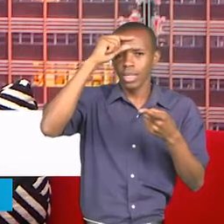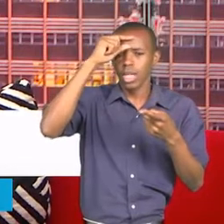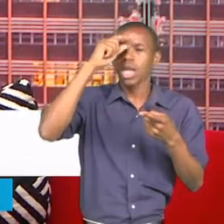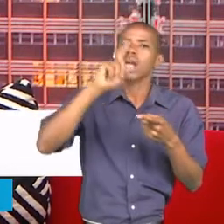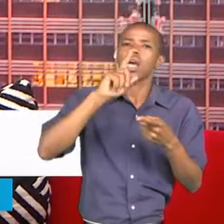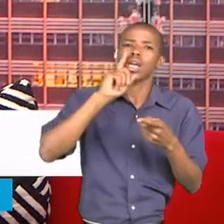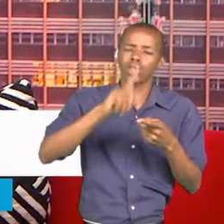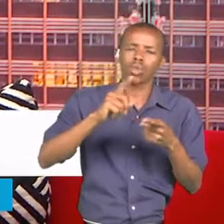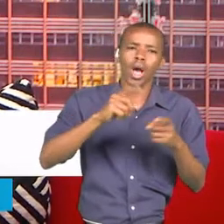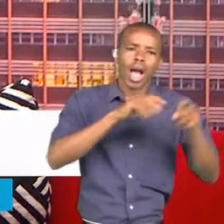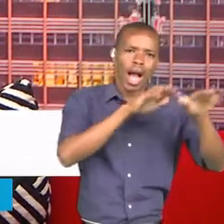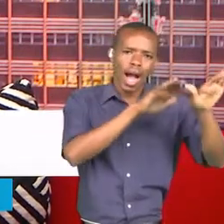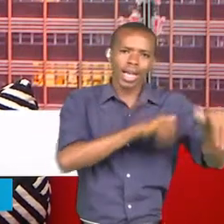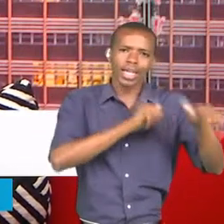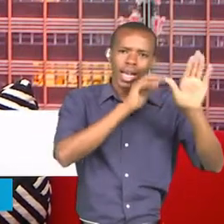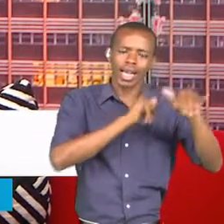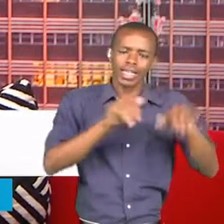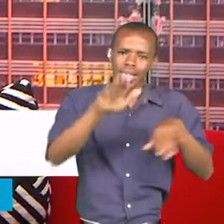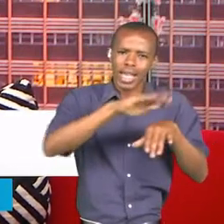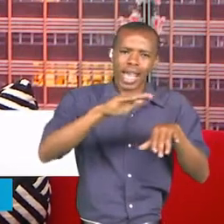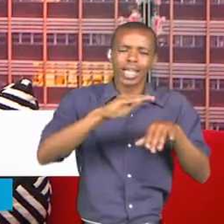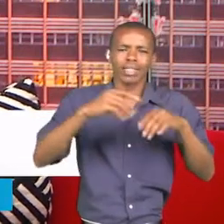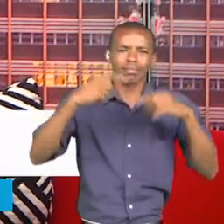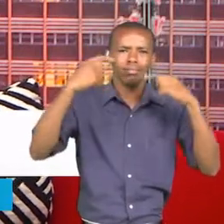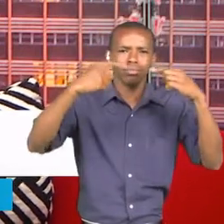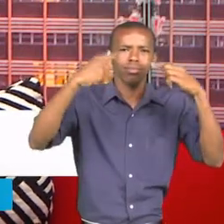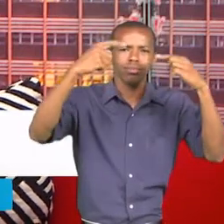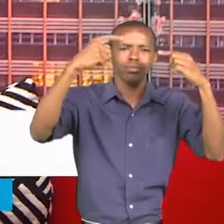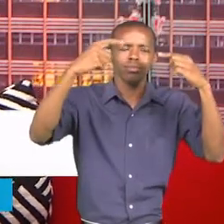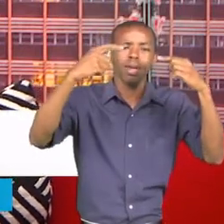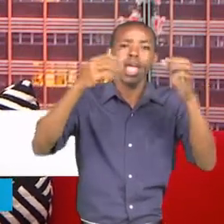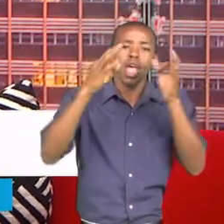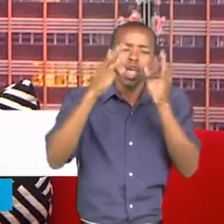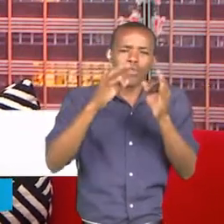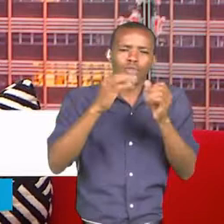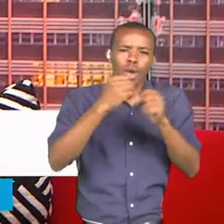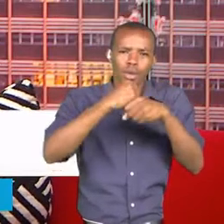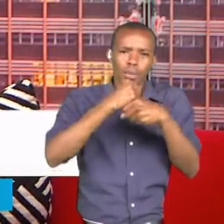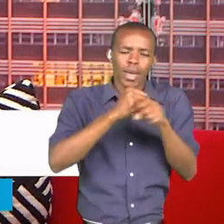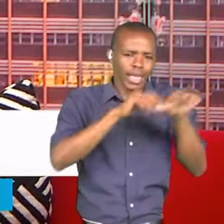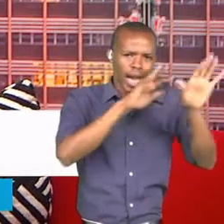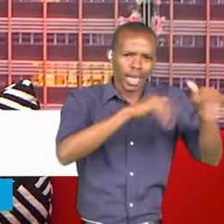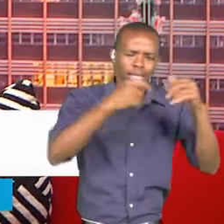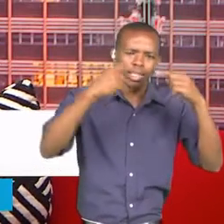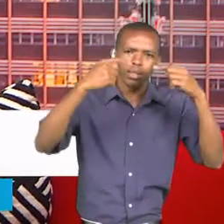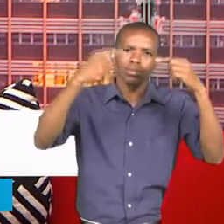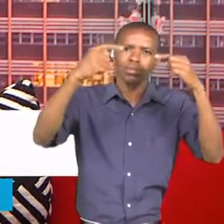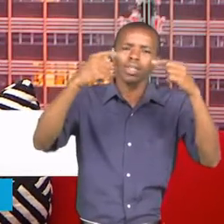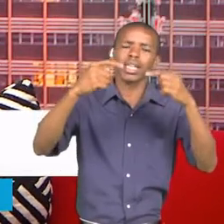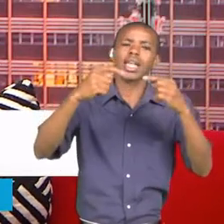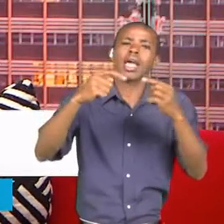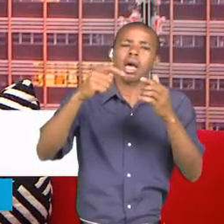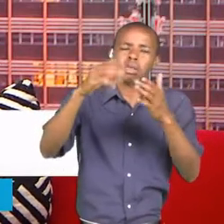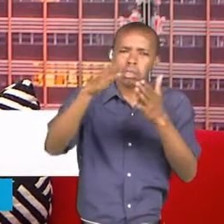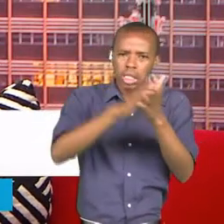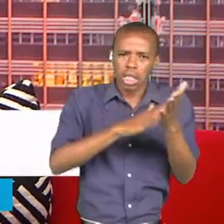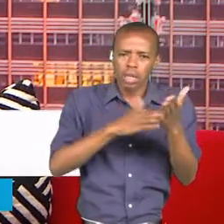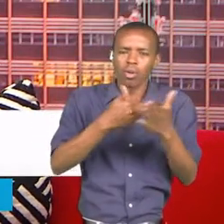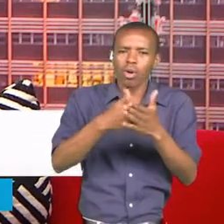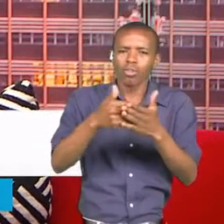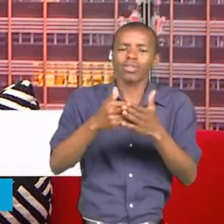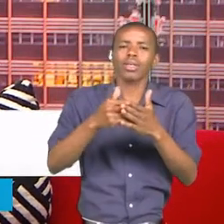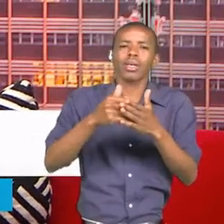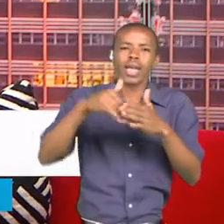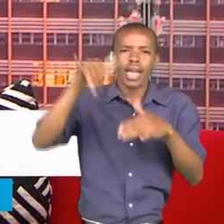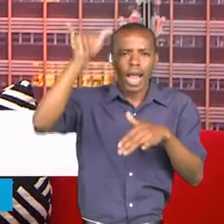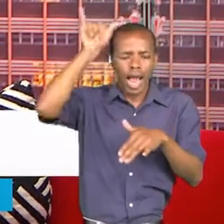to make the agriculture in this place viable. How do you make the agriculture viable? There's the government insurance scheme against livestock death